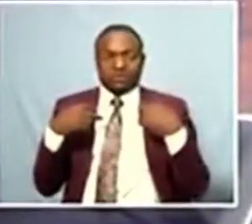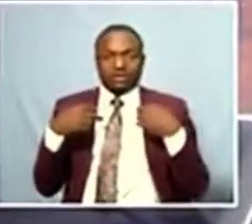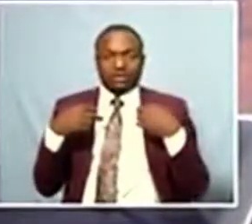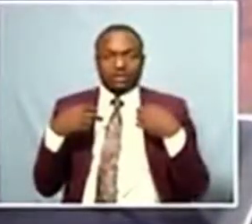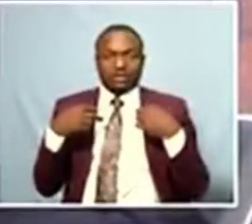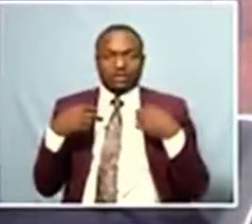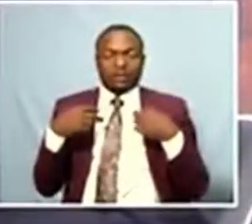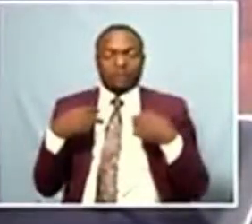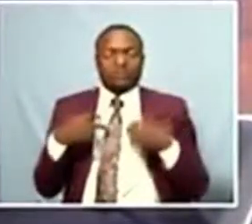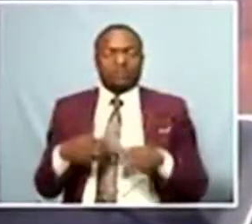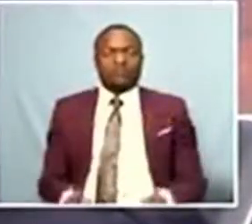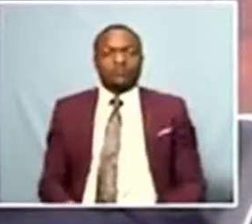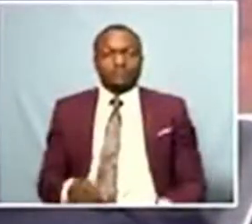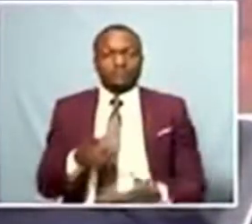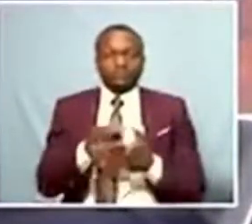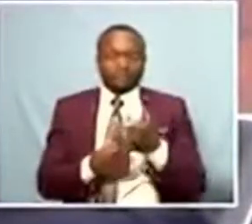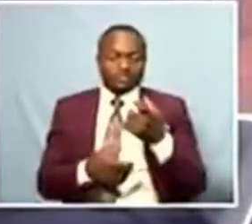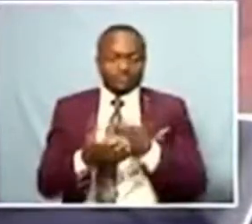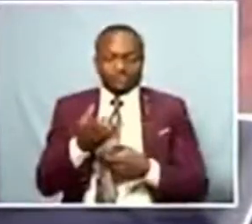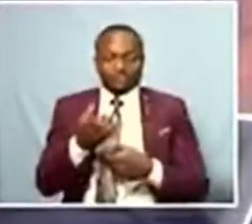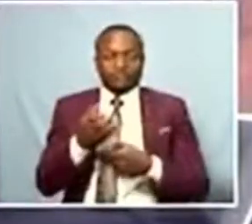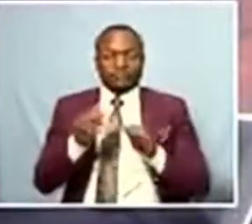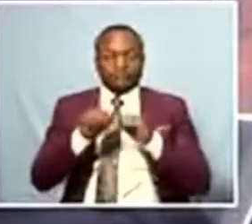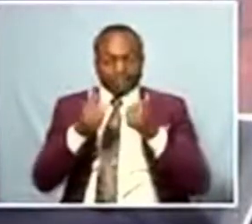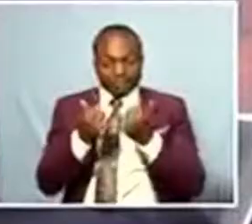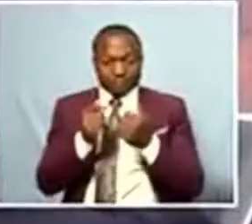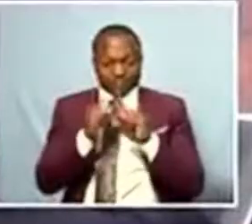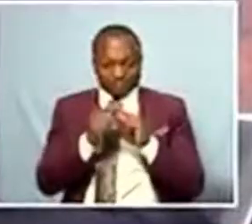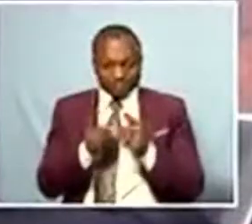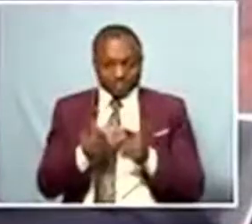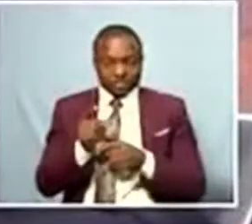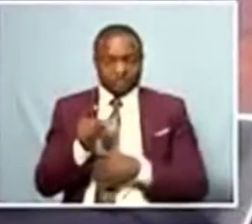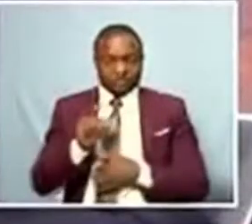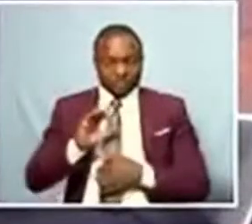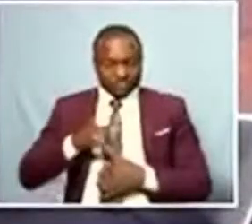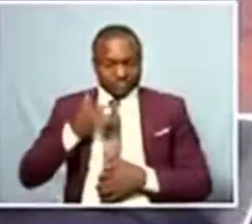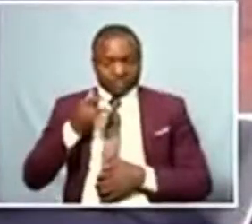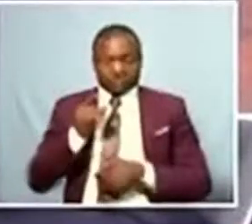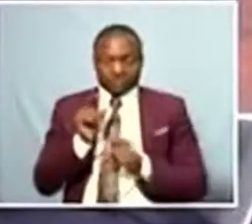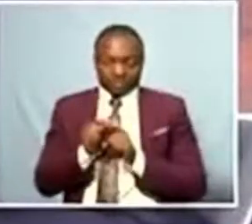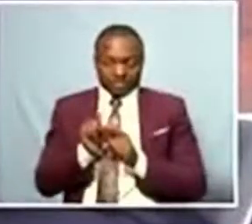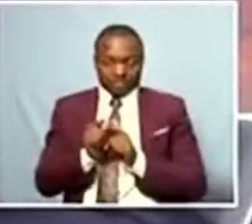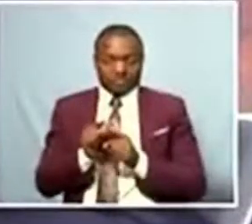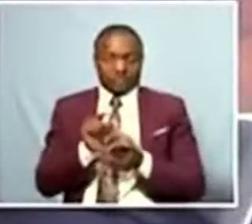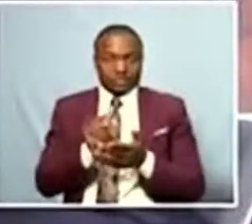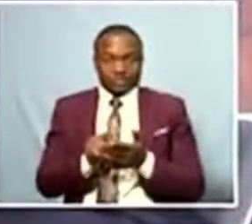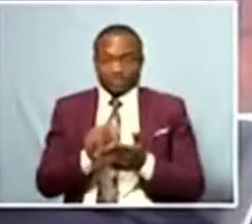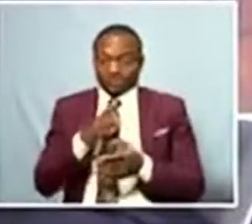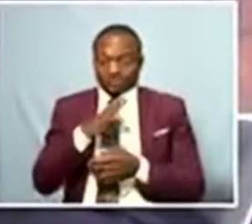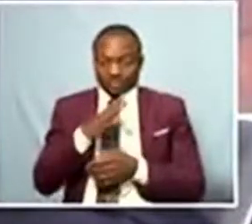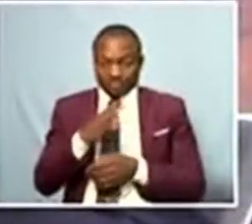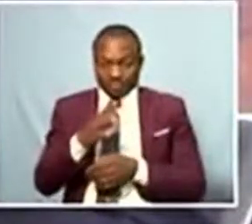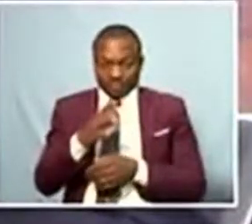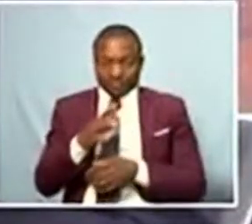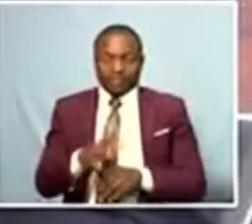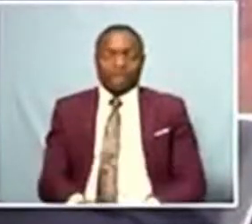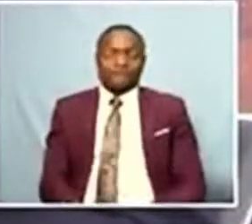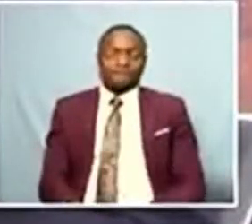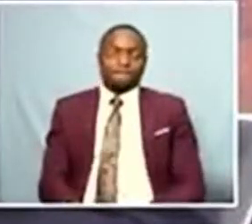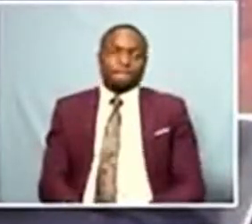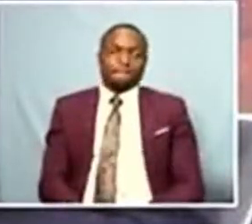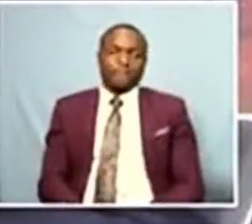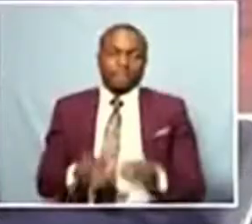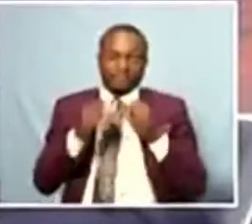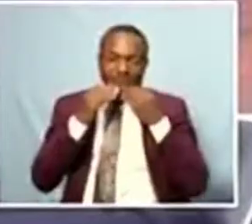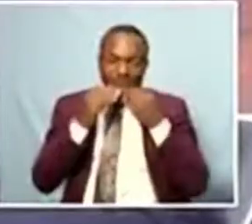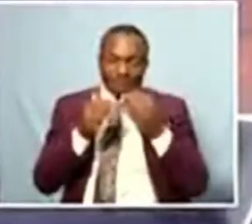or immigration consultant associate, but we feel the way it is sitting, it is okay. Chair, thank